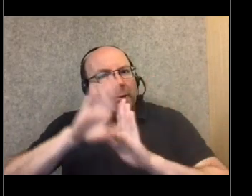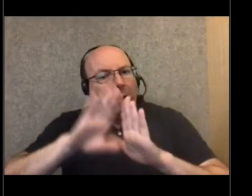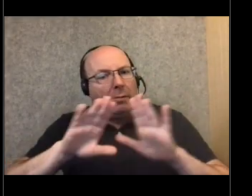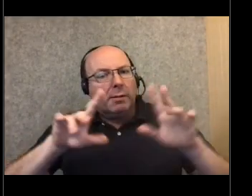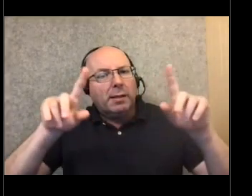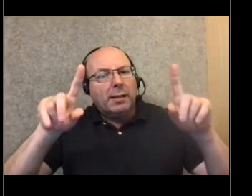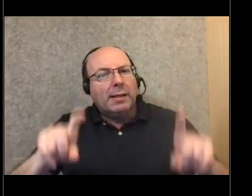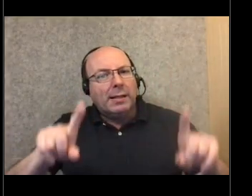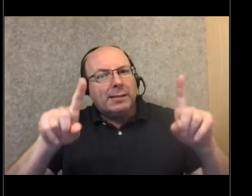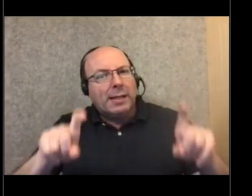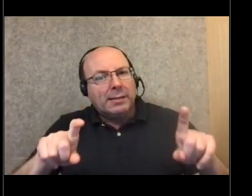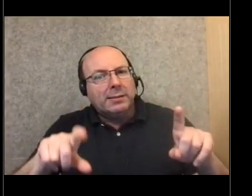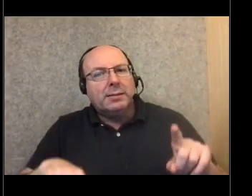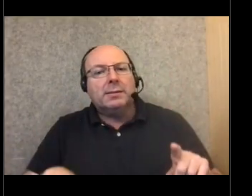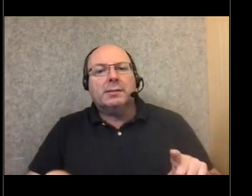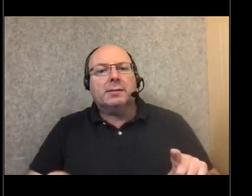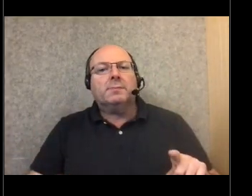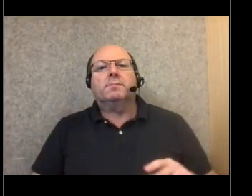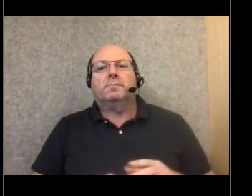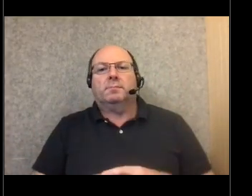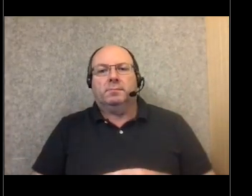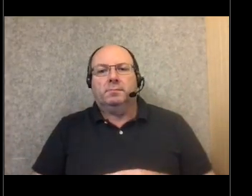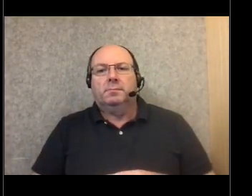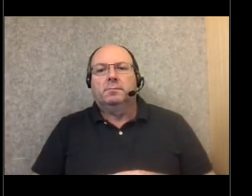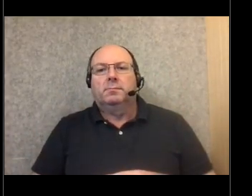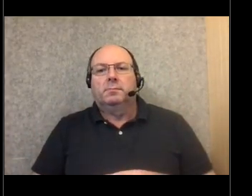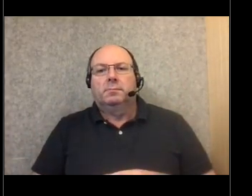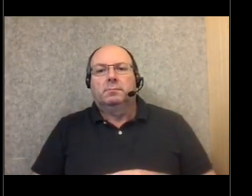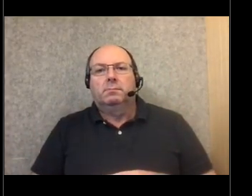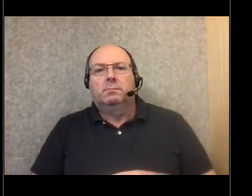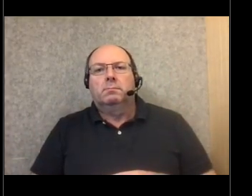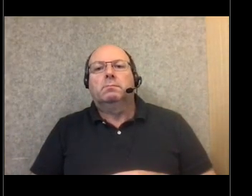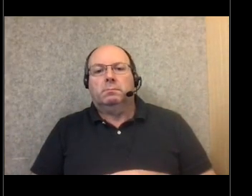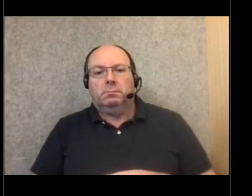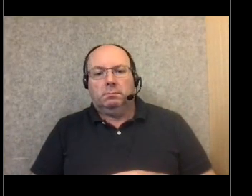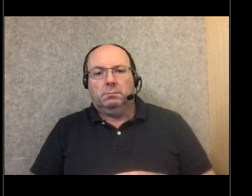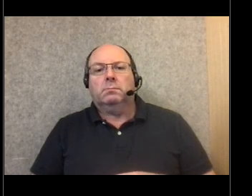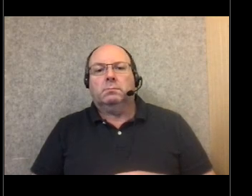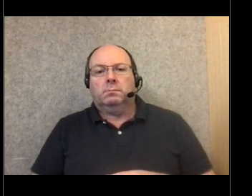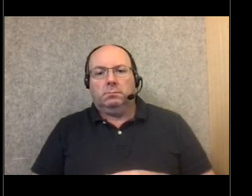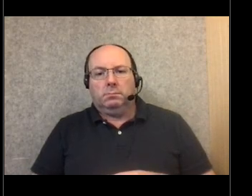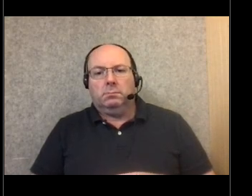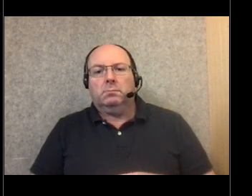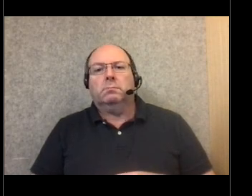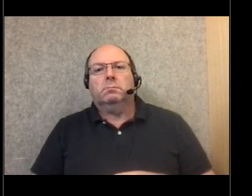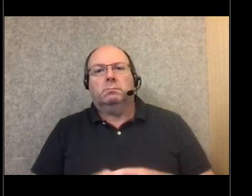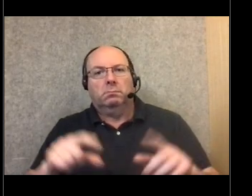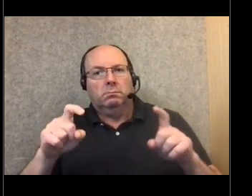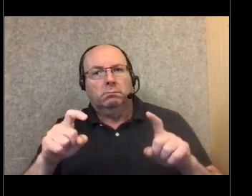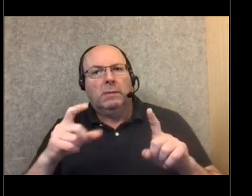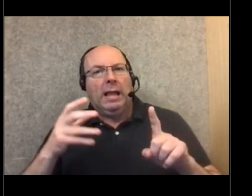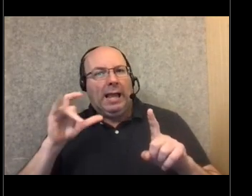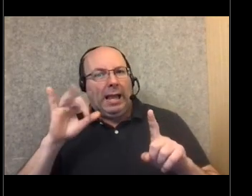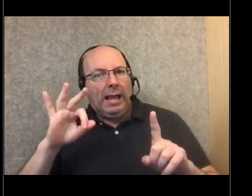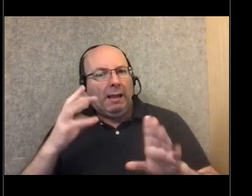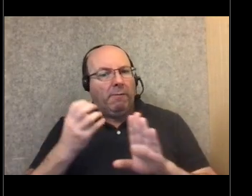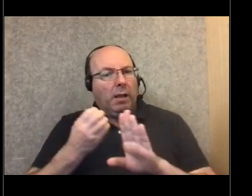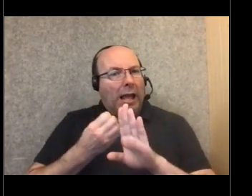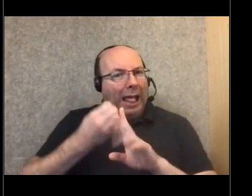have one or more elevators to determine when an accessible entrance